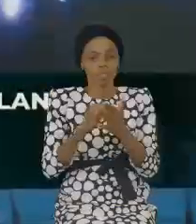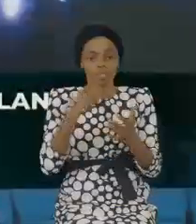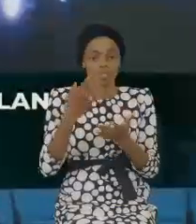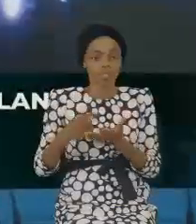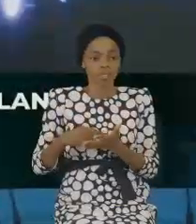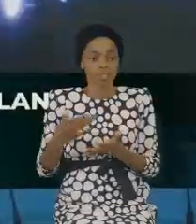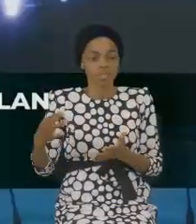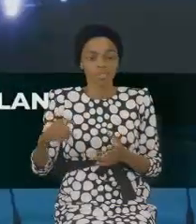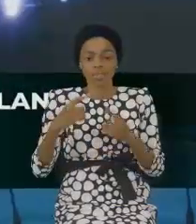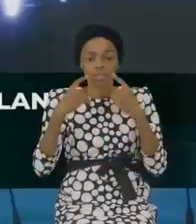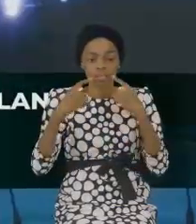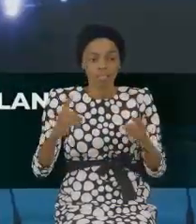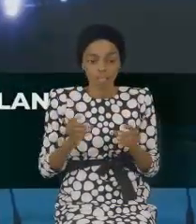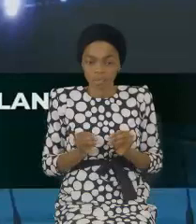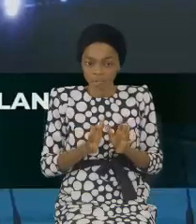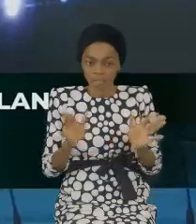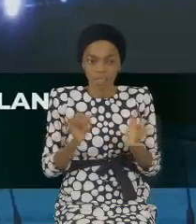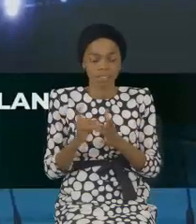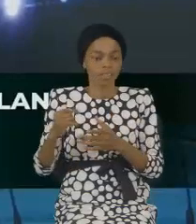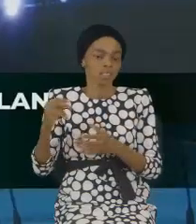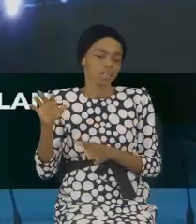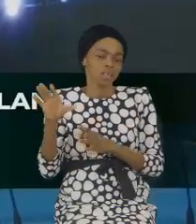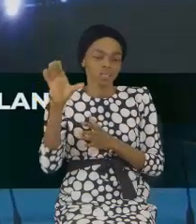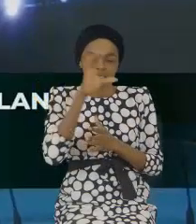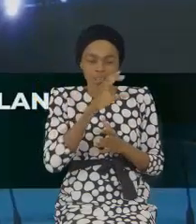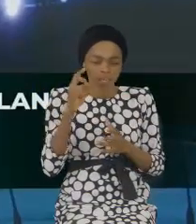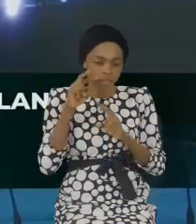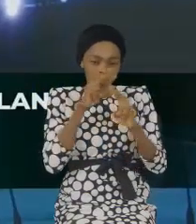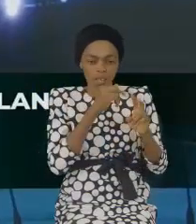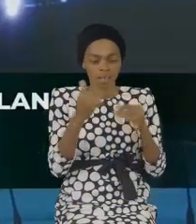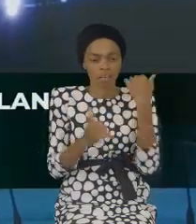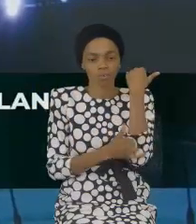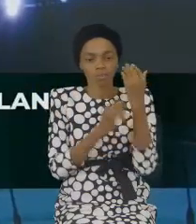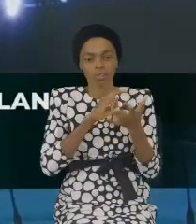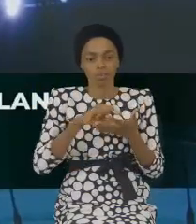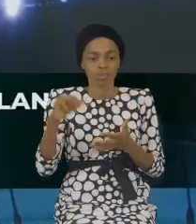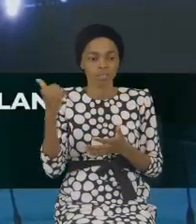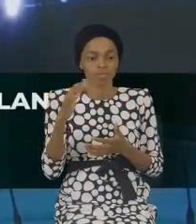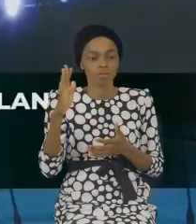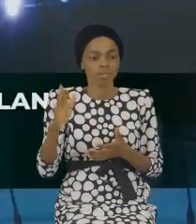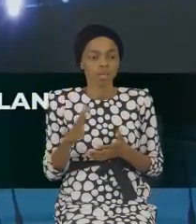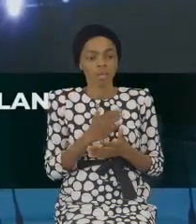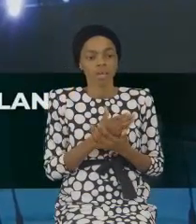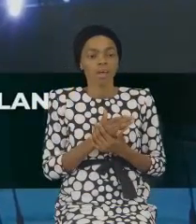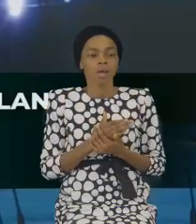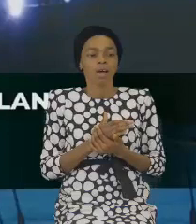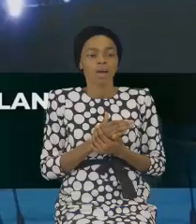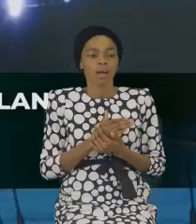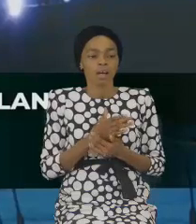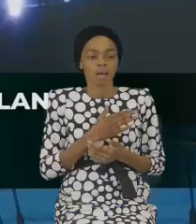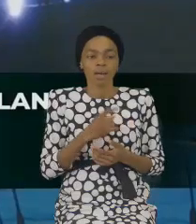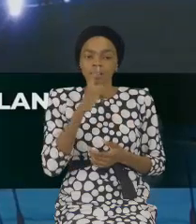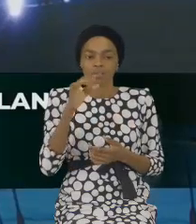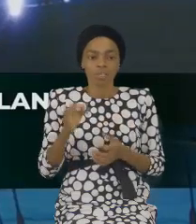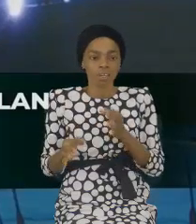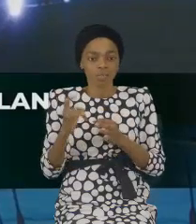declare plainly that they seek a country. In verse 15, it says, and truly, if they had been mindful